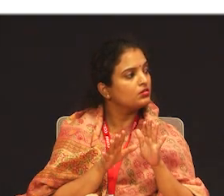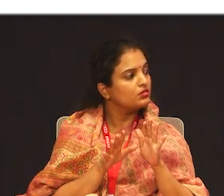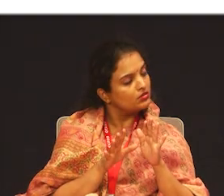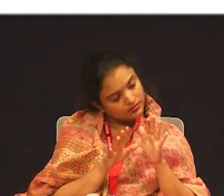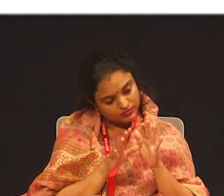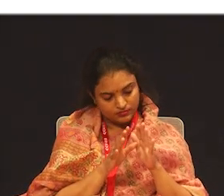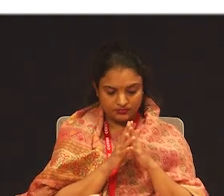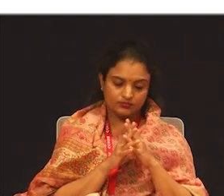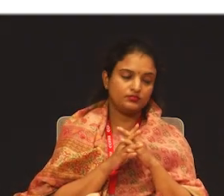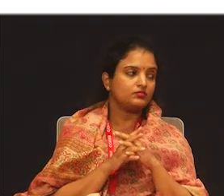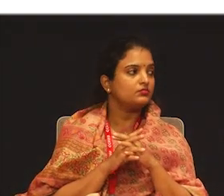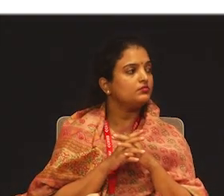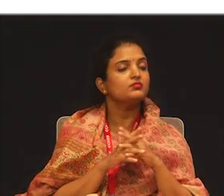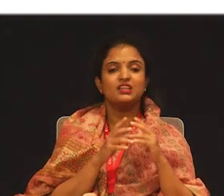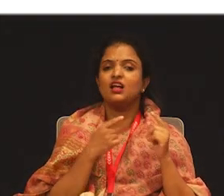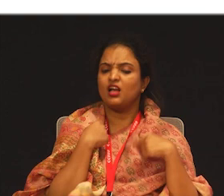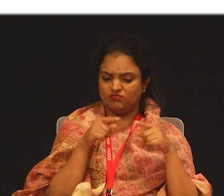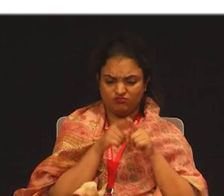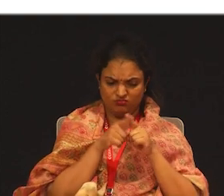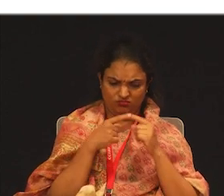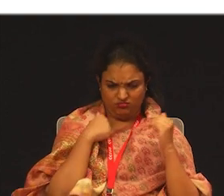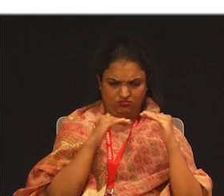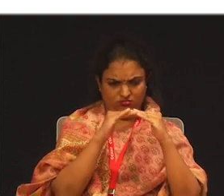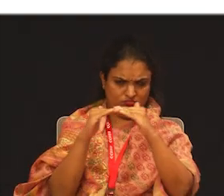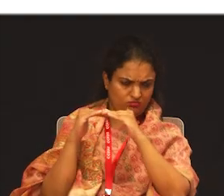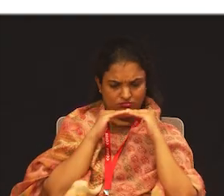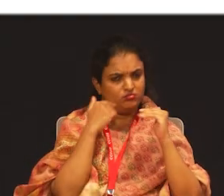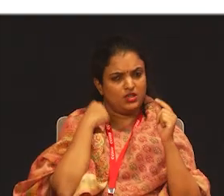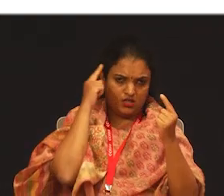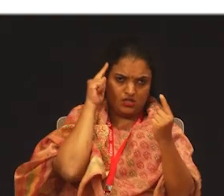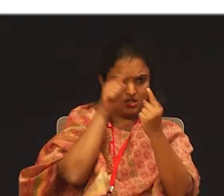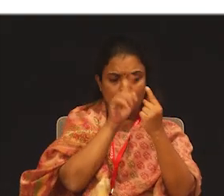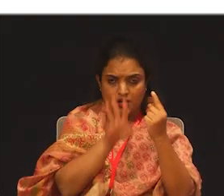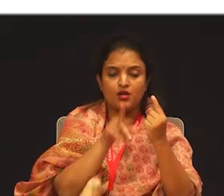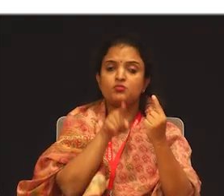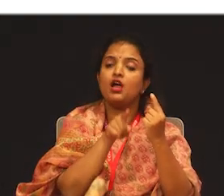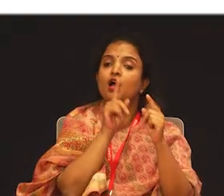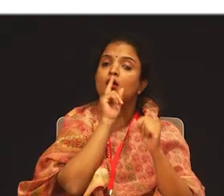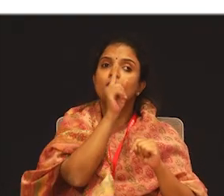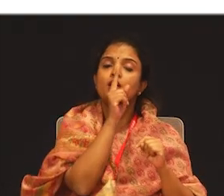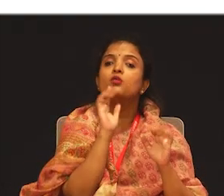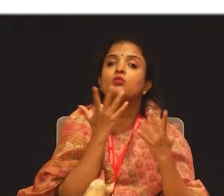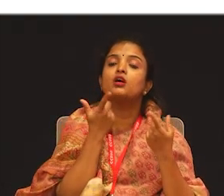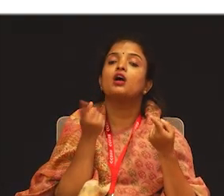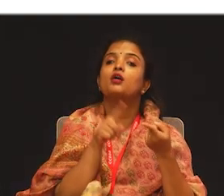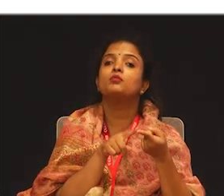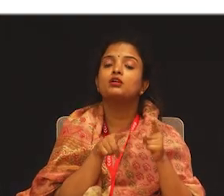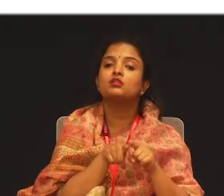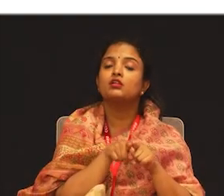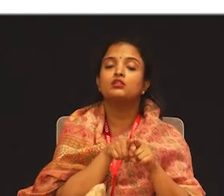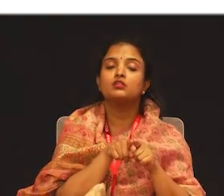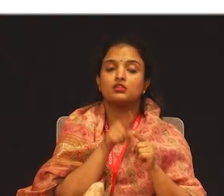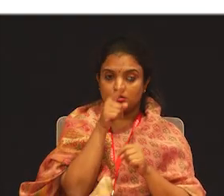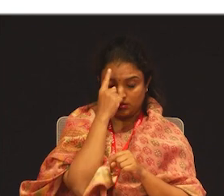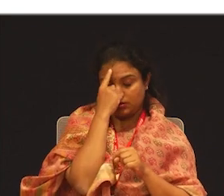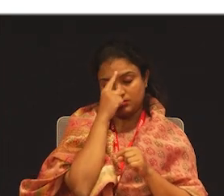I'm audible? Yeah. When we treat everyone equal, what happens? Think about this